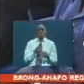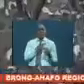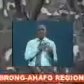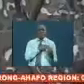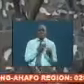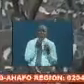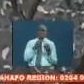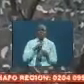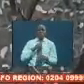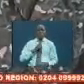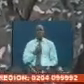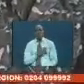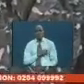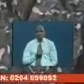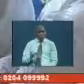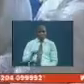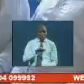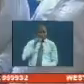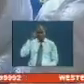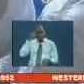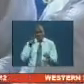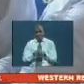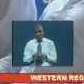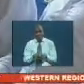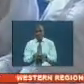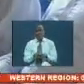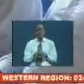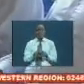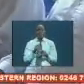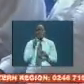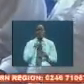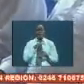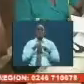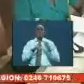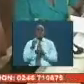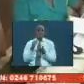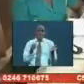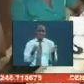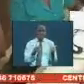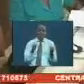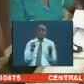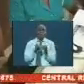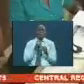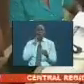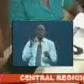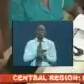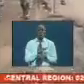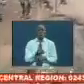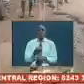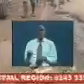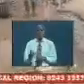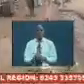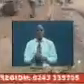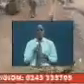also briefed the committee. They all agreed that apart from the appalling nature of infrastructure coupled with inadequate logistics,